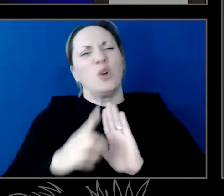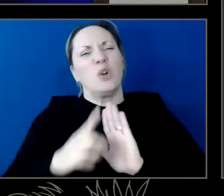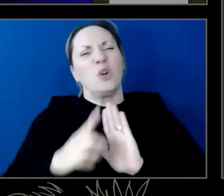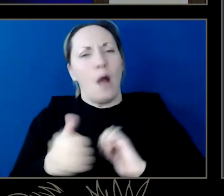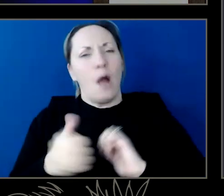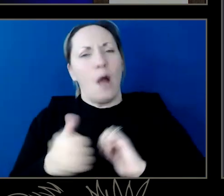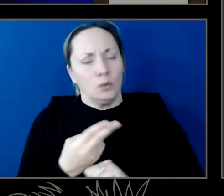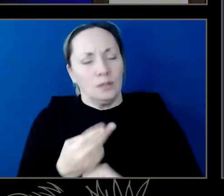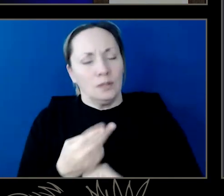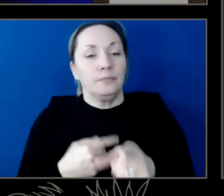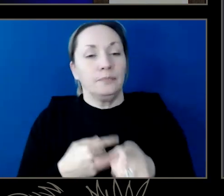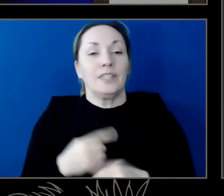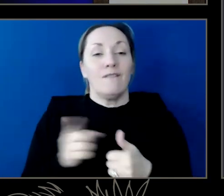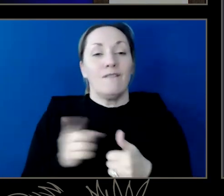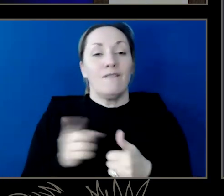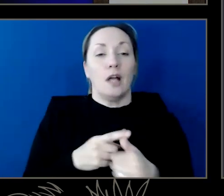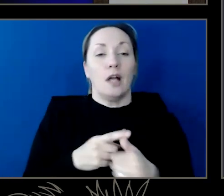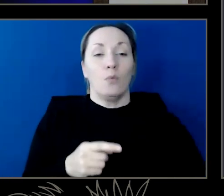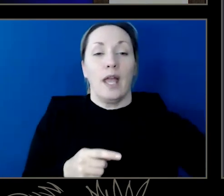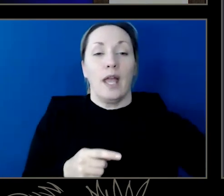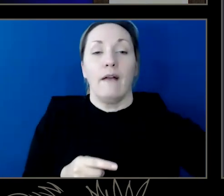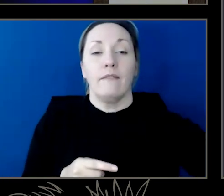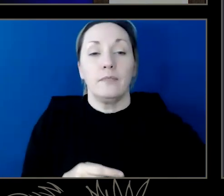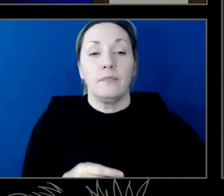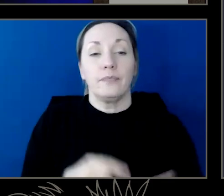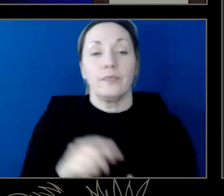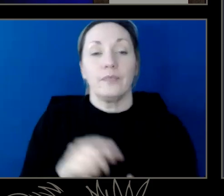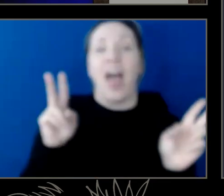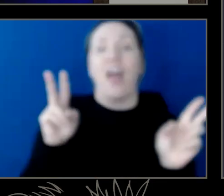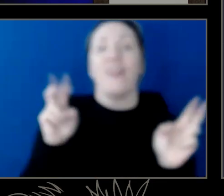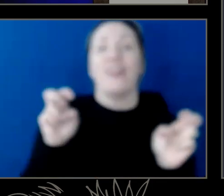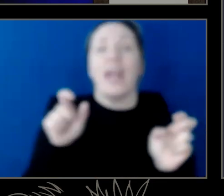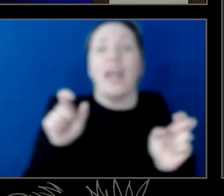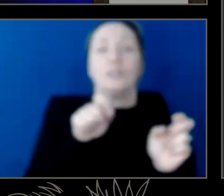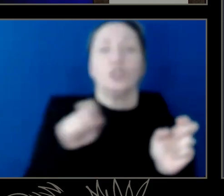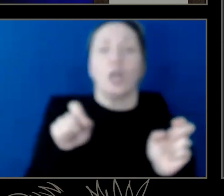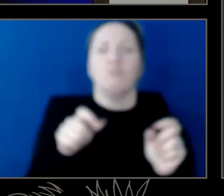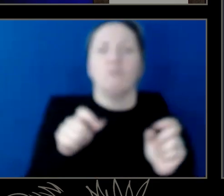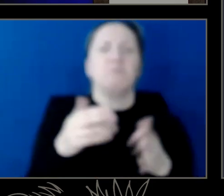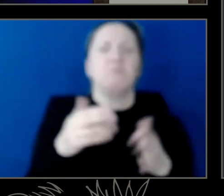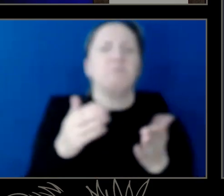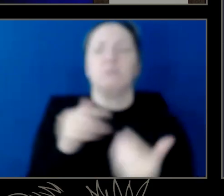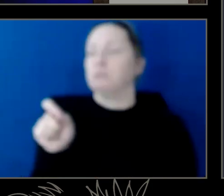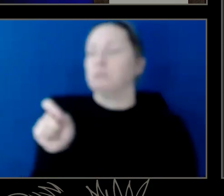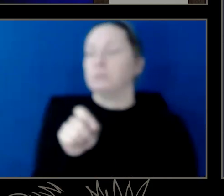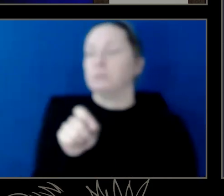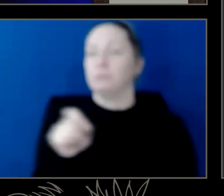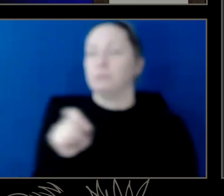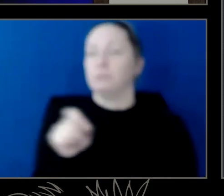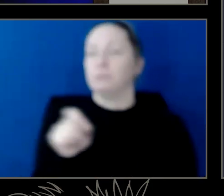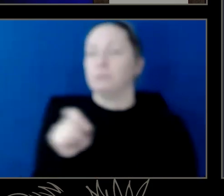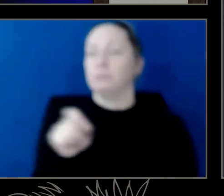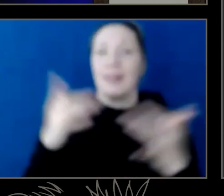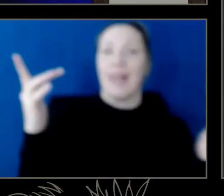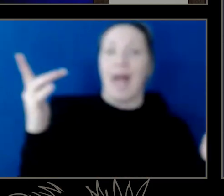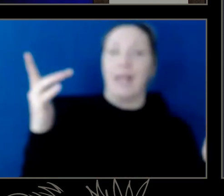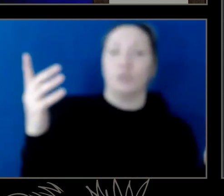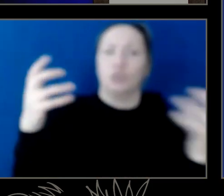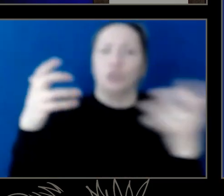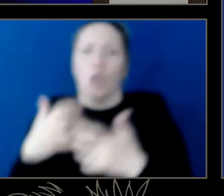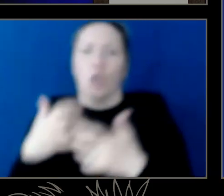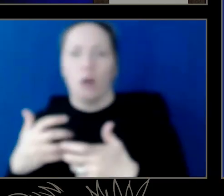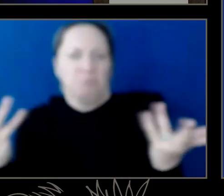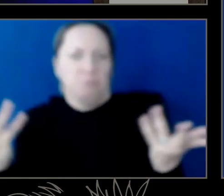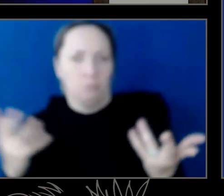CSS. So the first up we have is a theme switcher. It's a simple toggle. You click a button, it takes you from light mode to dark mode. Nothing fancy,